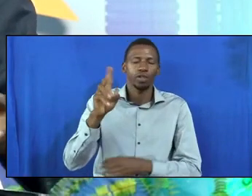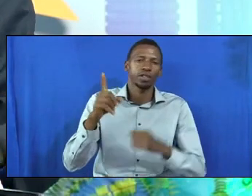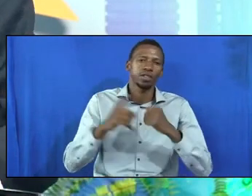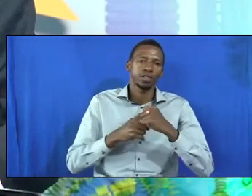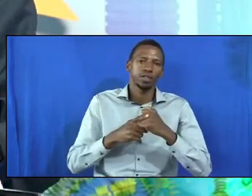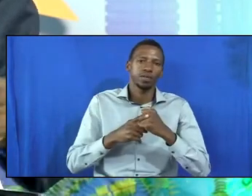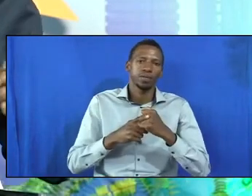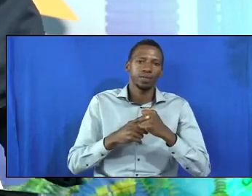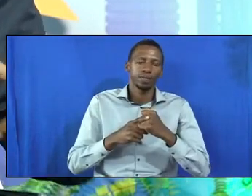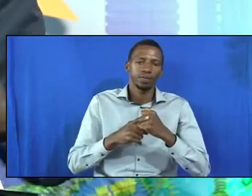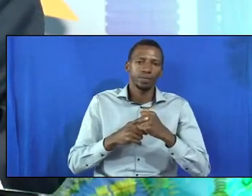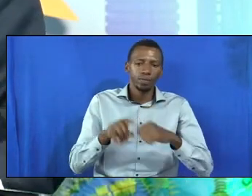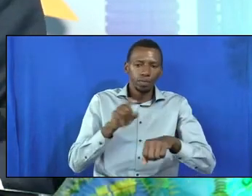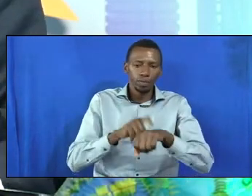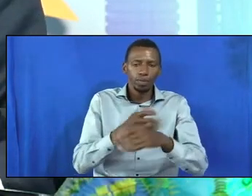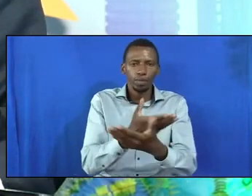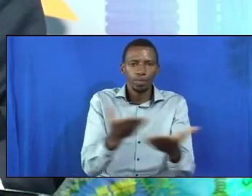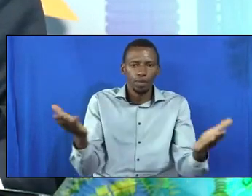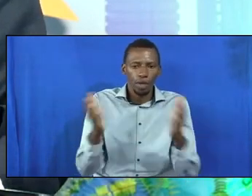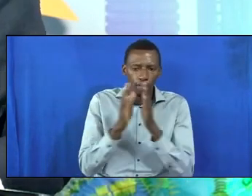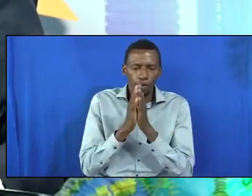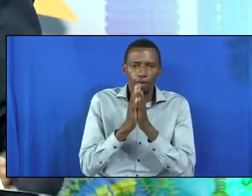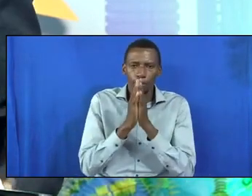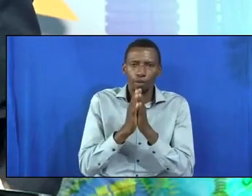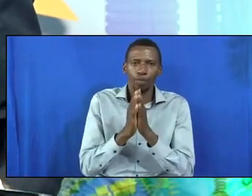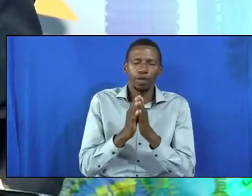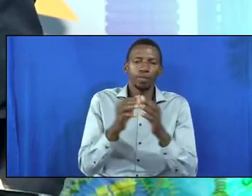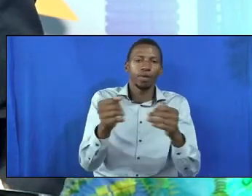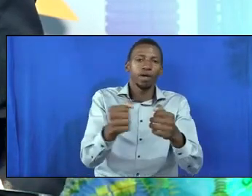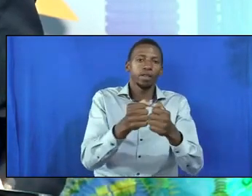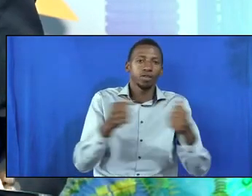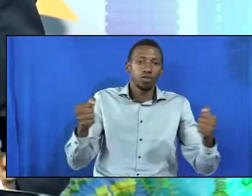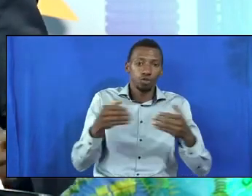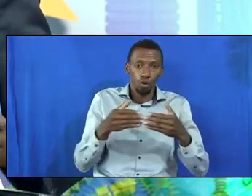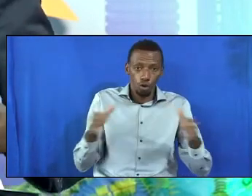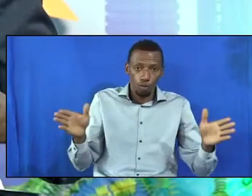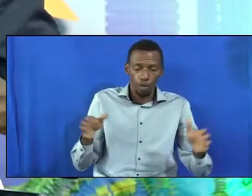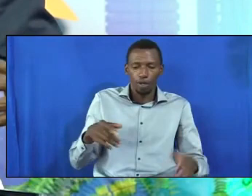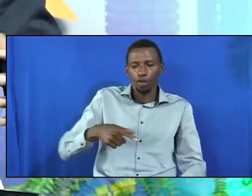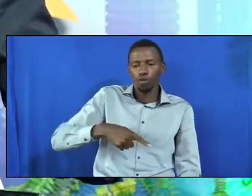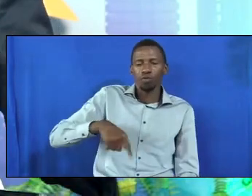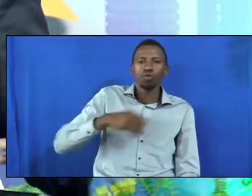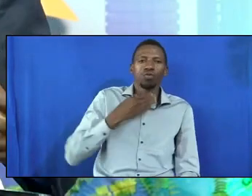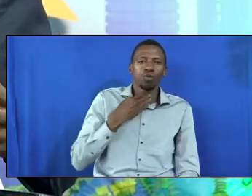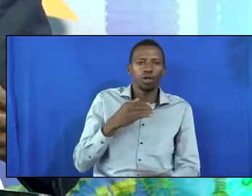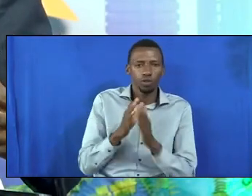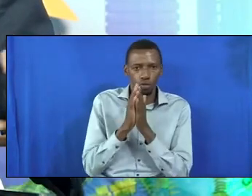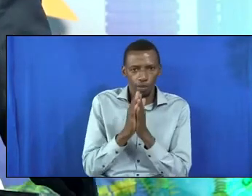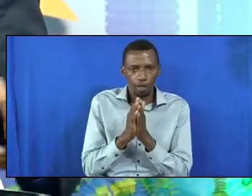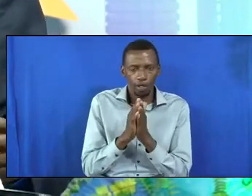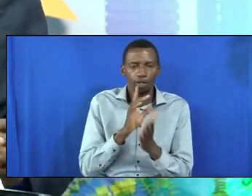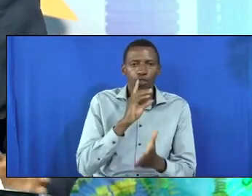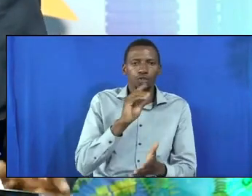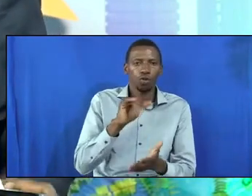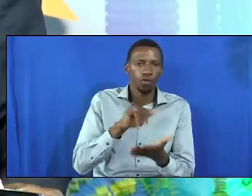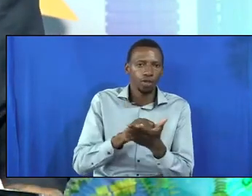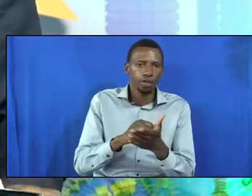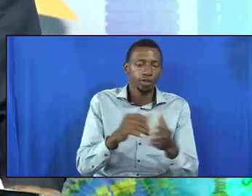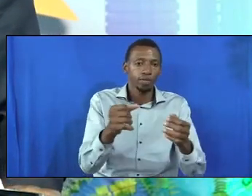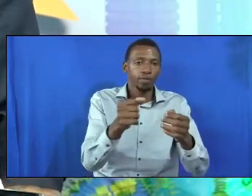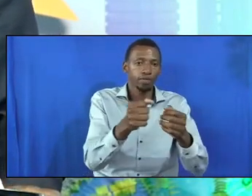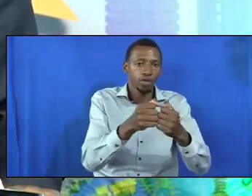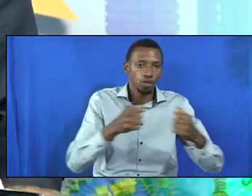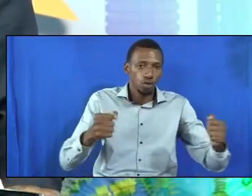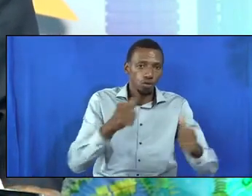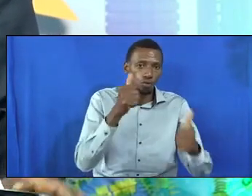As they prayed and the doors were opened, we are going to pray and the doors that have been closed are going to be